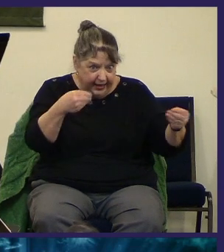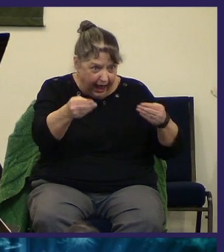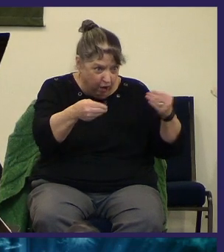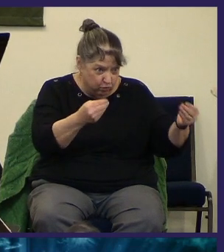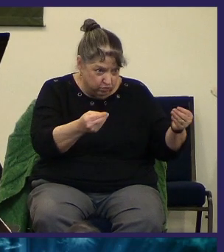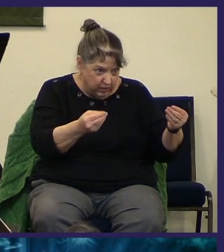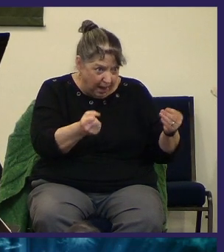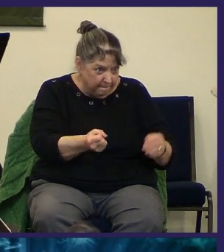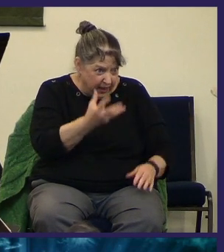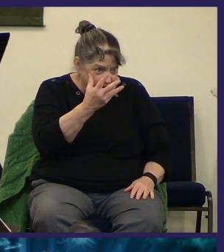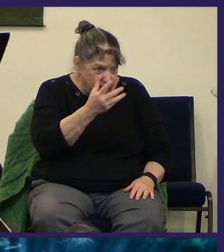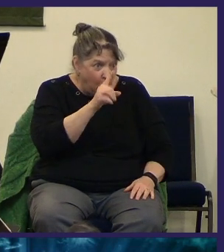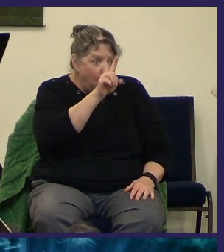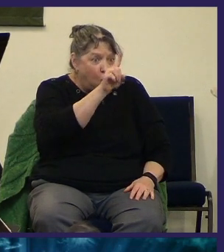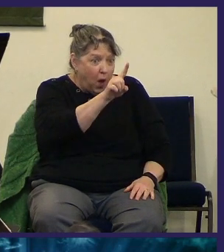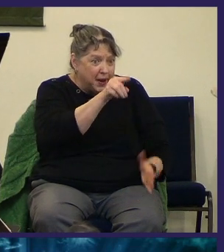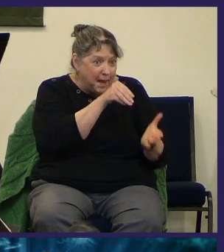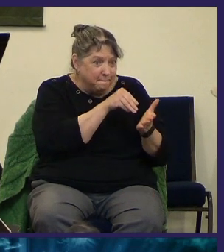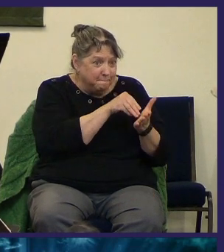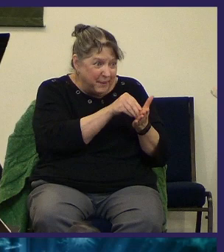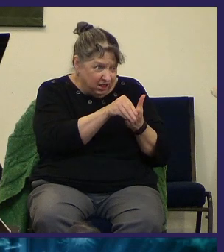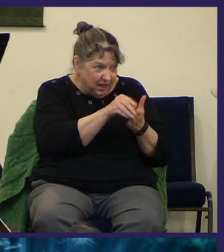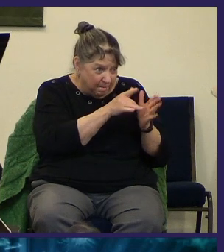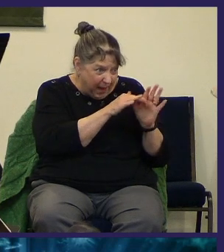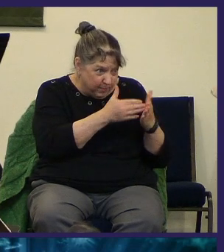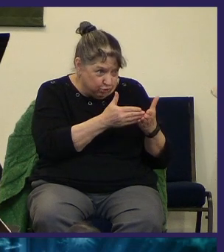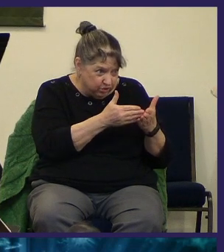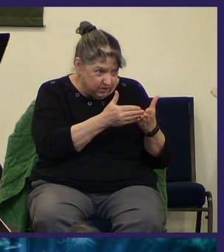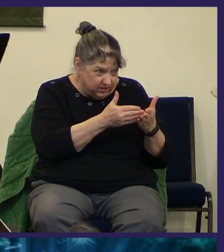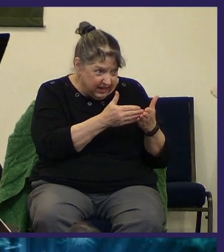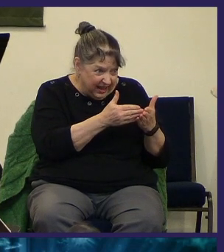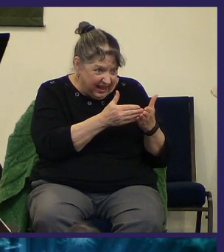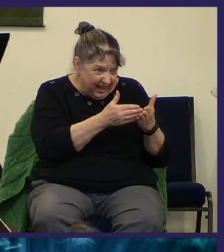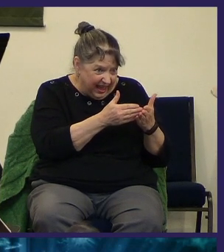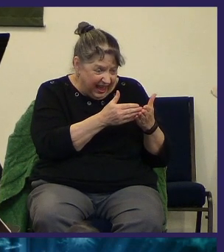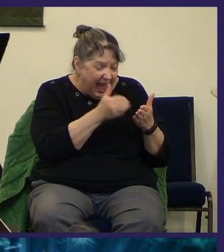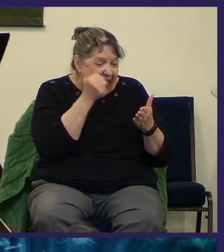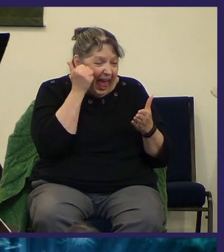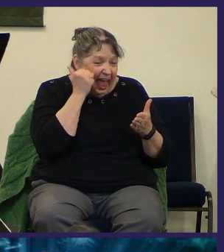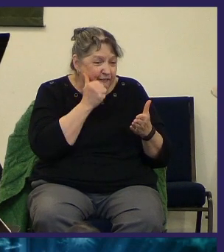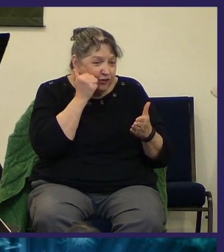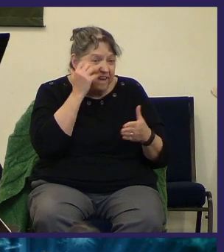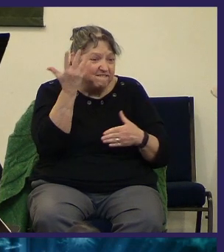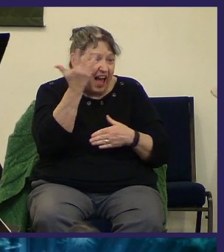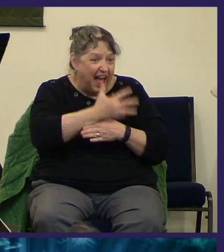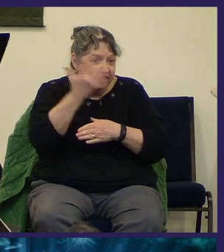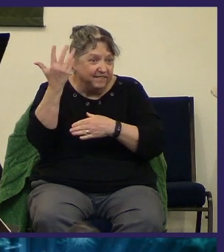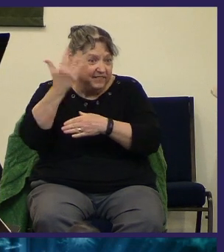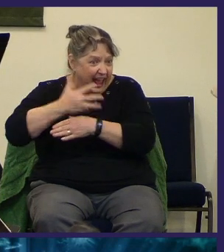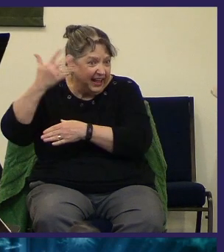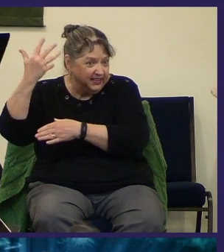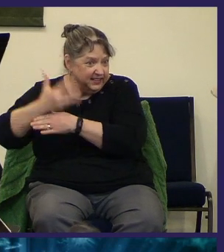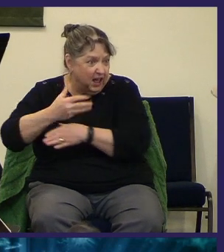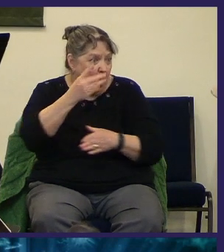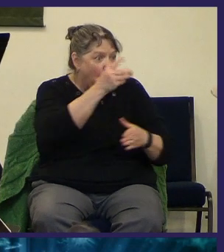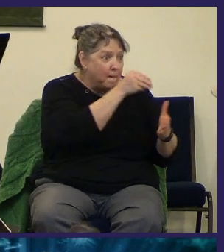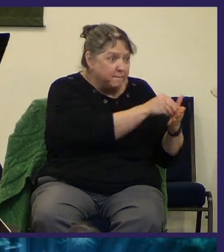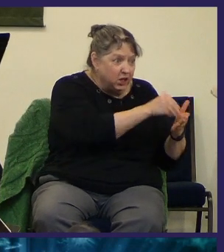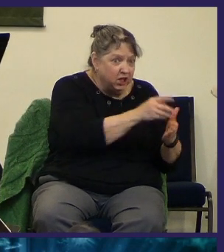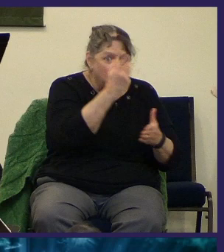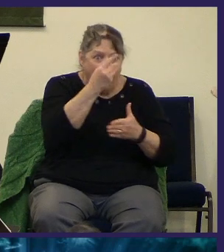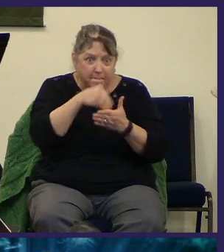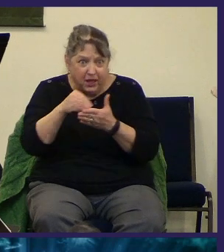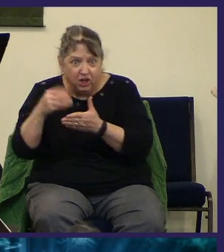a hundred and six different languages how is that possible how how can we possibly hand out